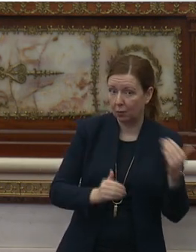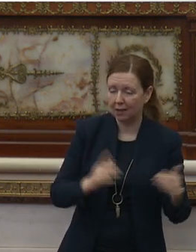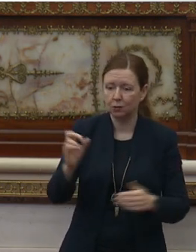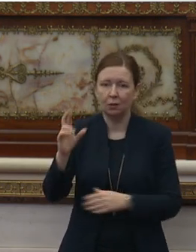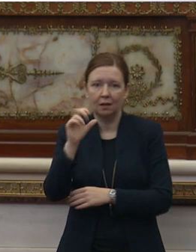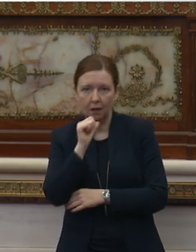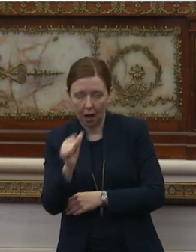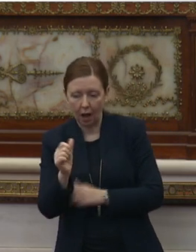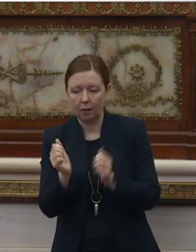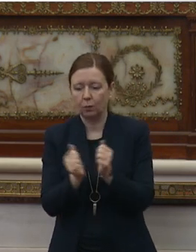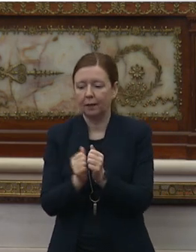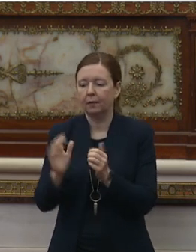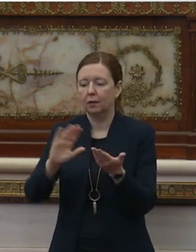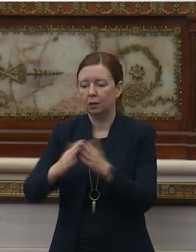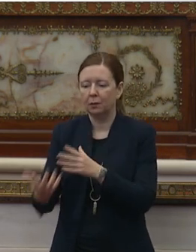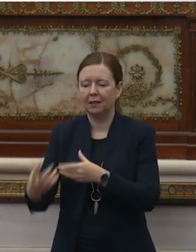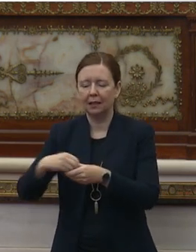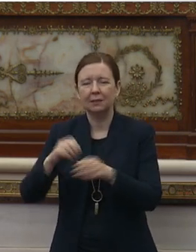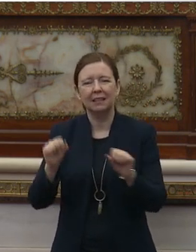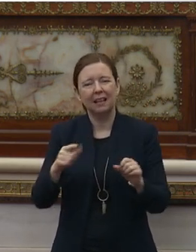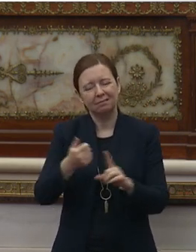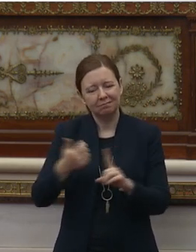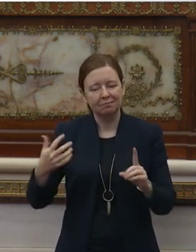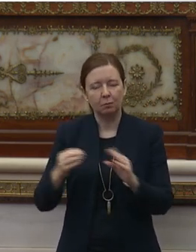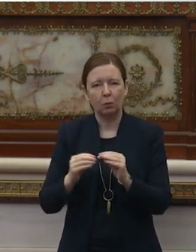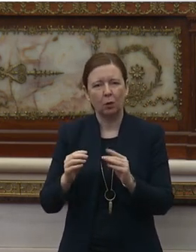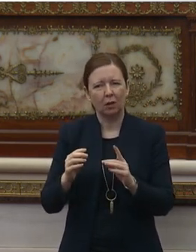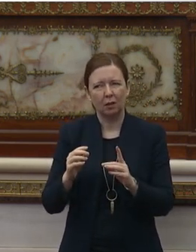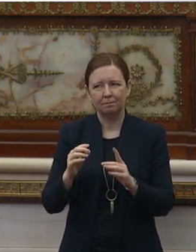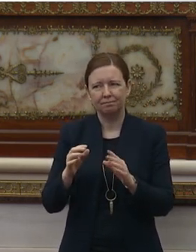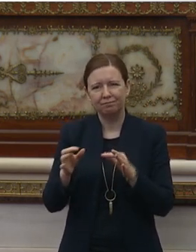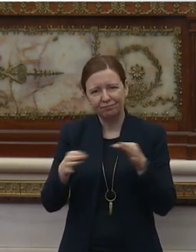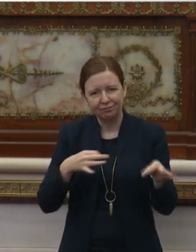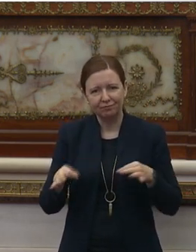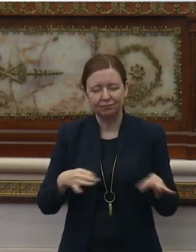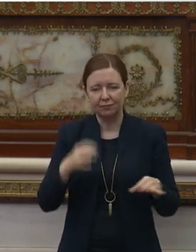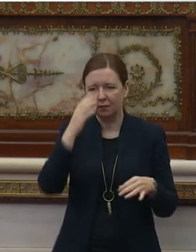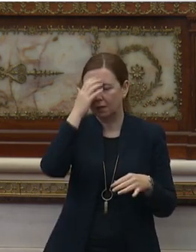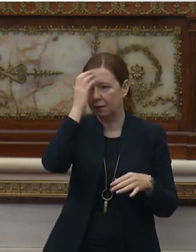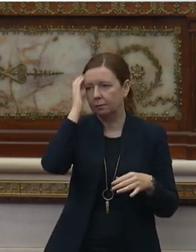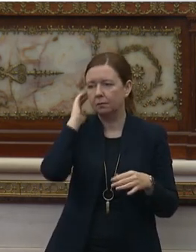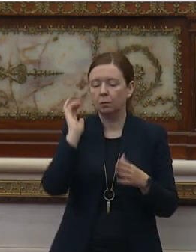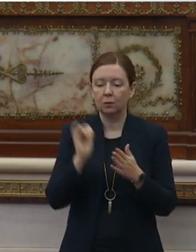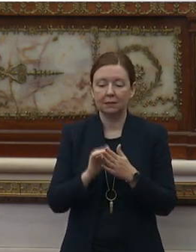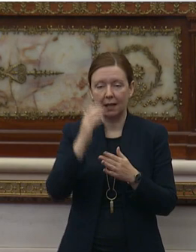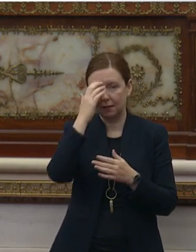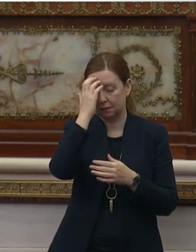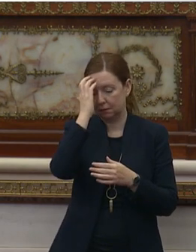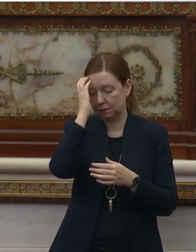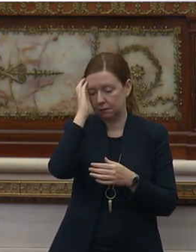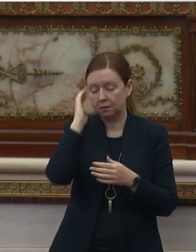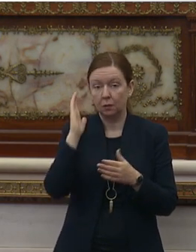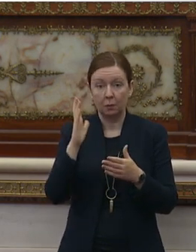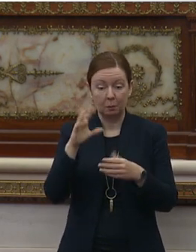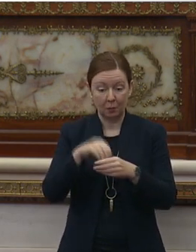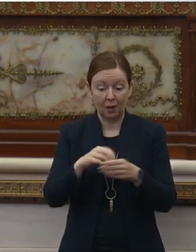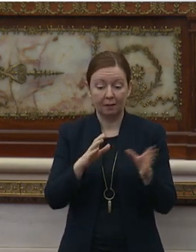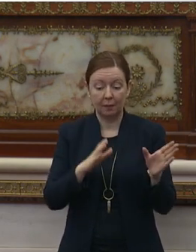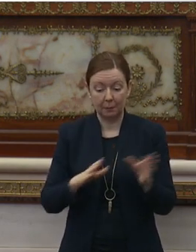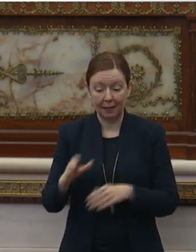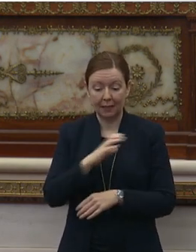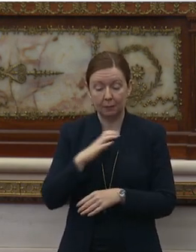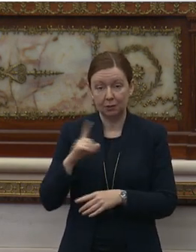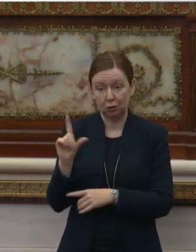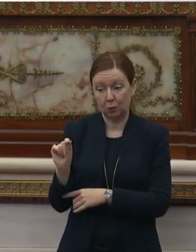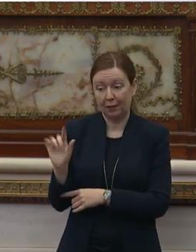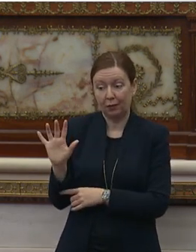community engagement. Can you give a little more context to that? Was this part of the Planning Commission